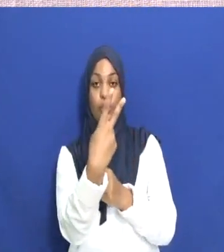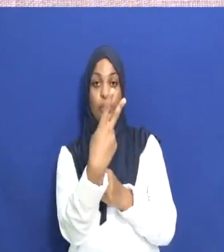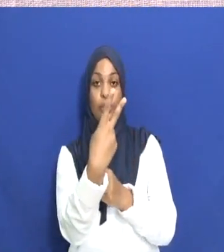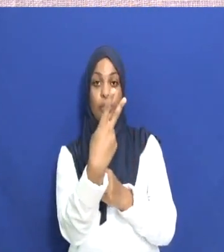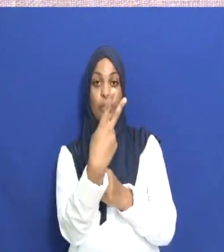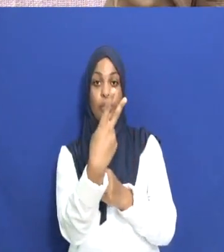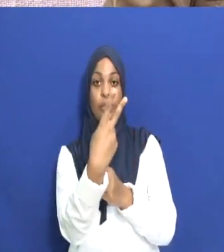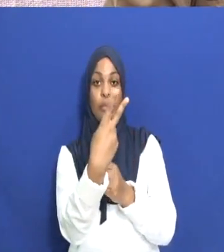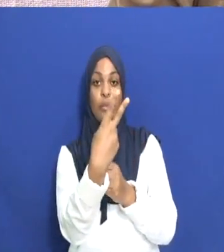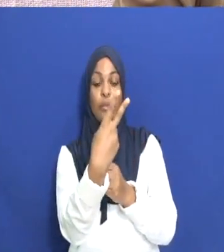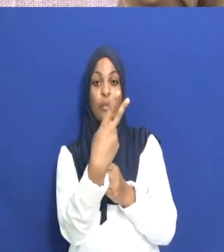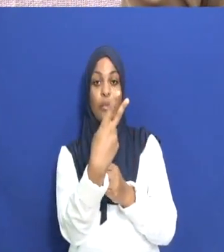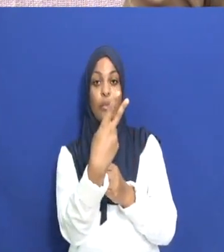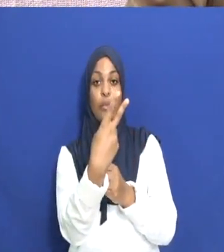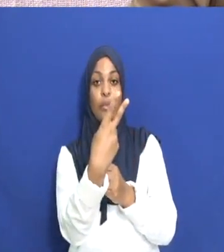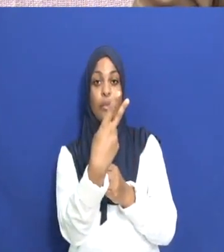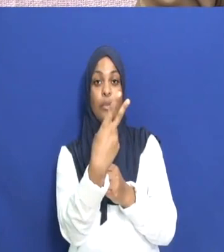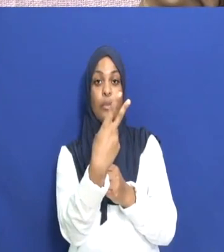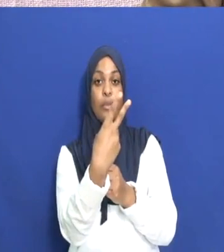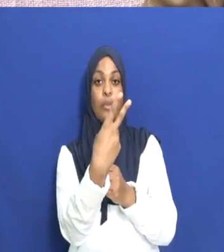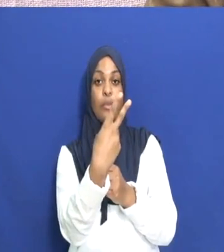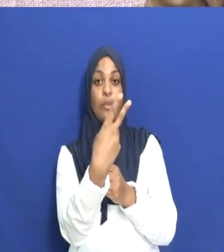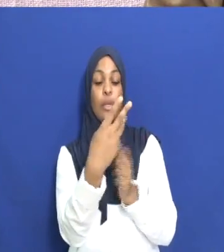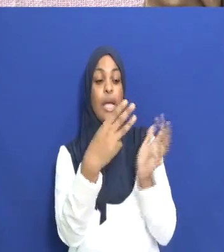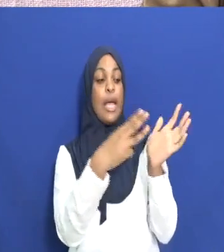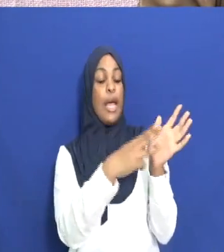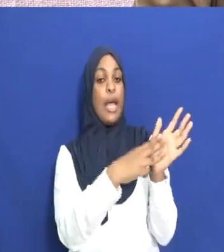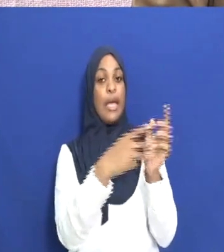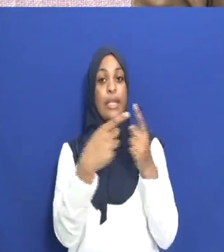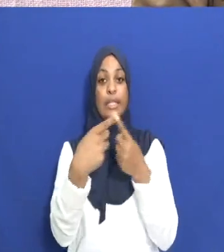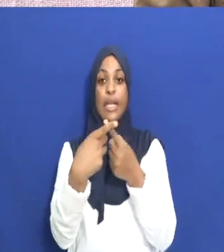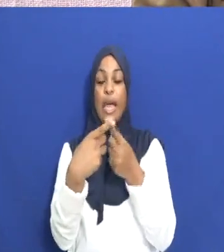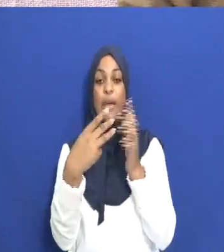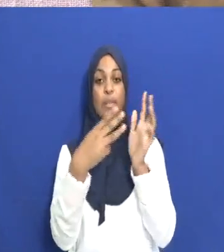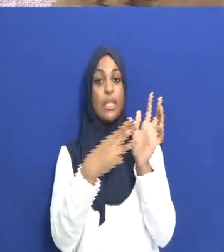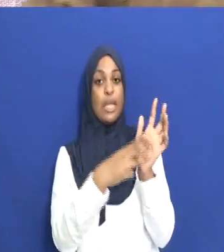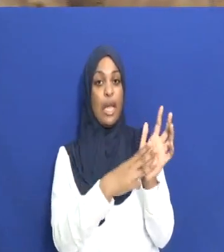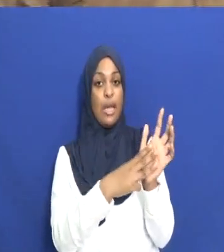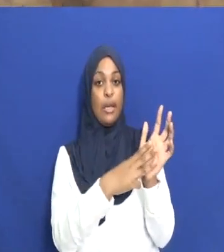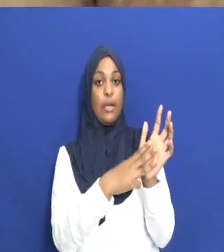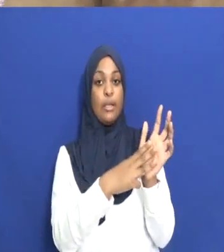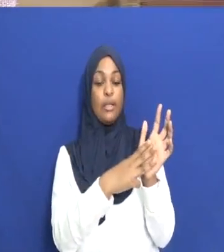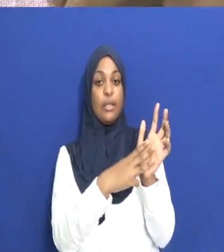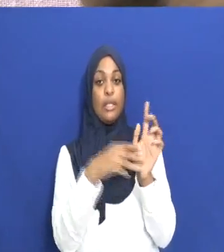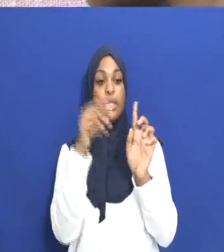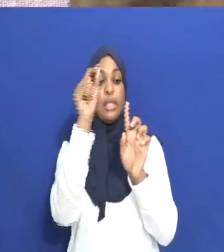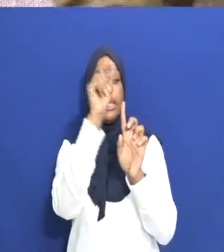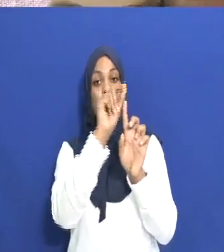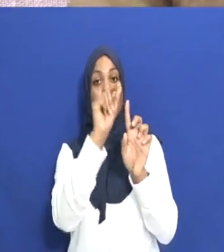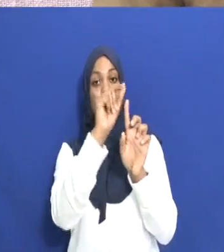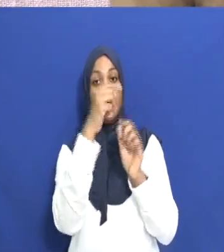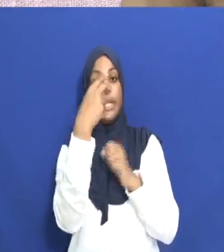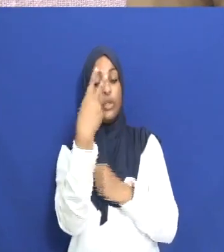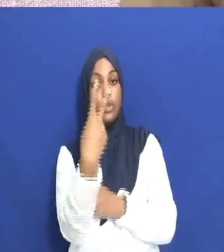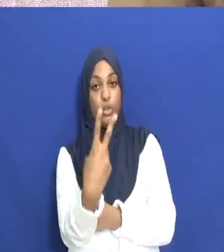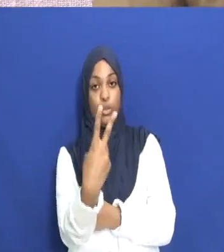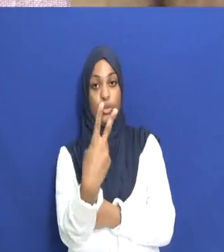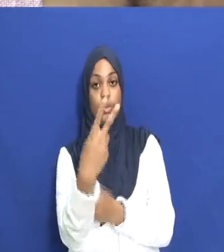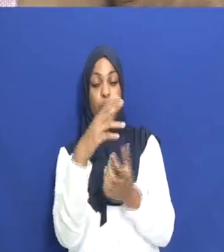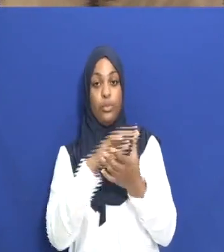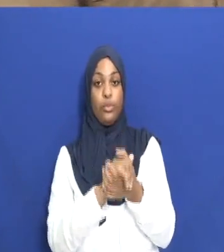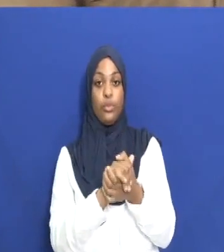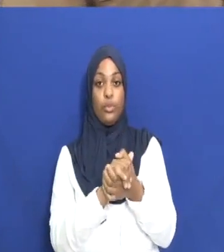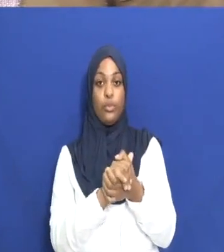8 times 8, it means is equal to 8 exponent 2. Okay, we are going on, my dear